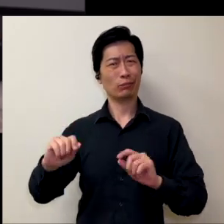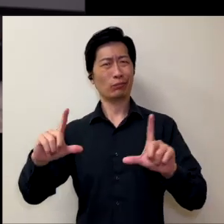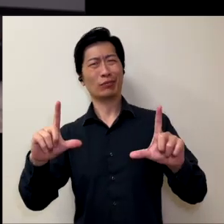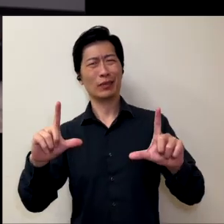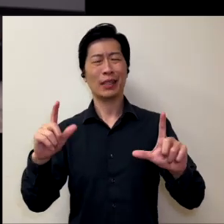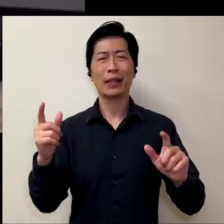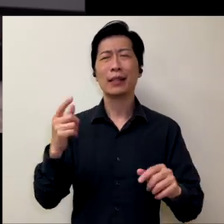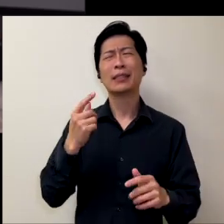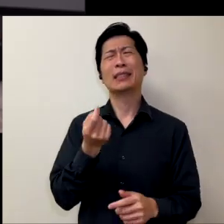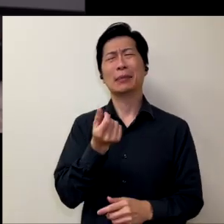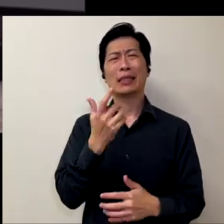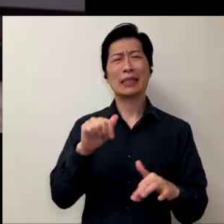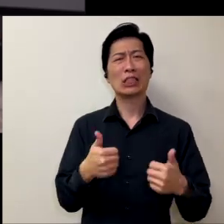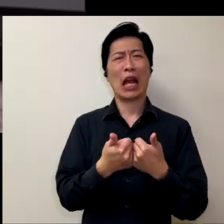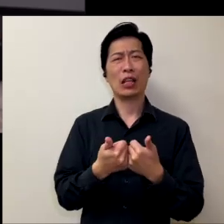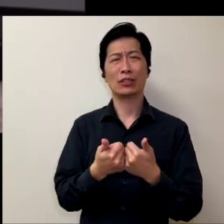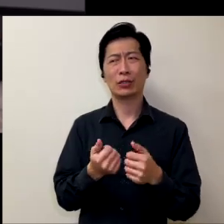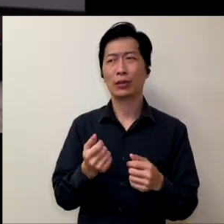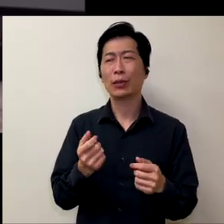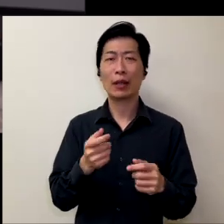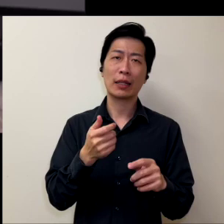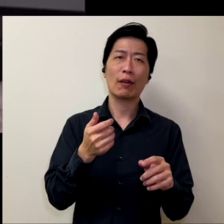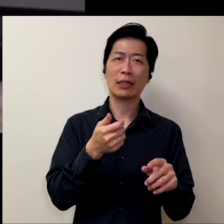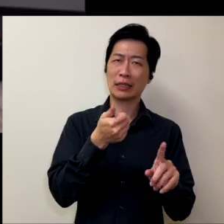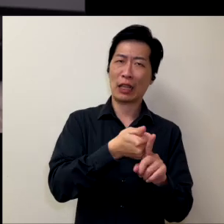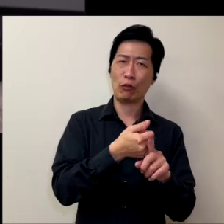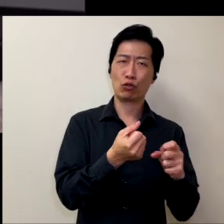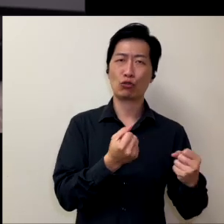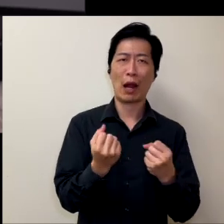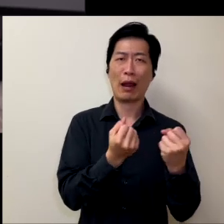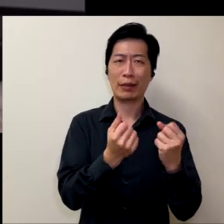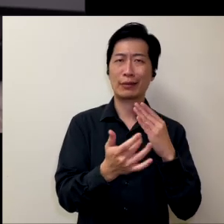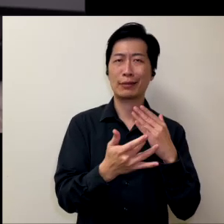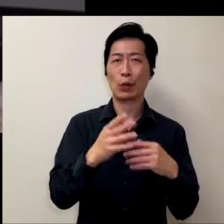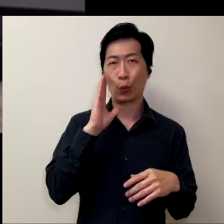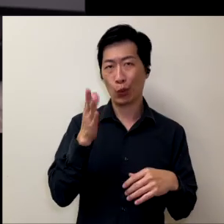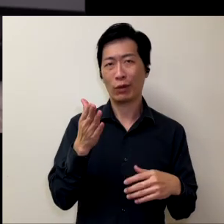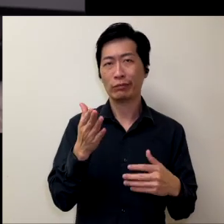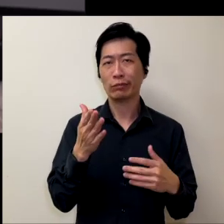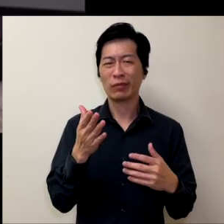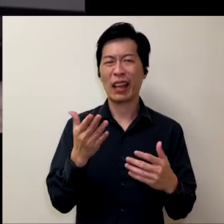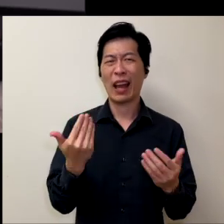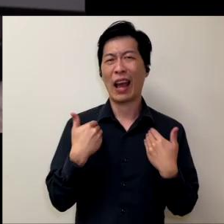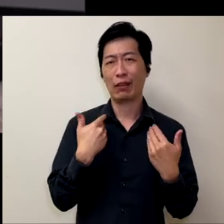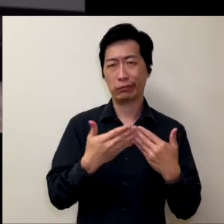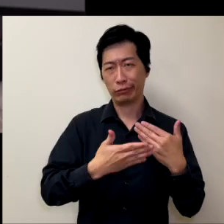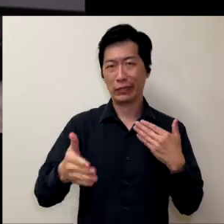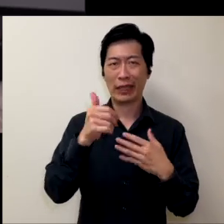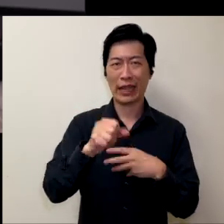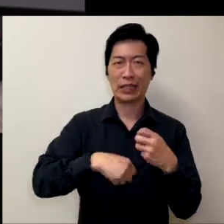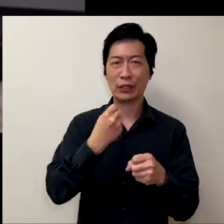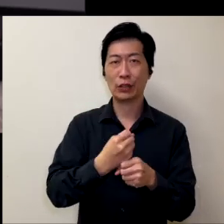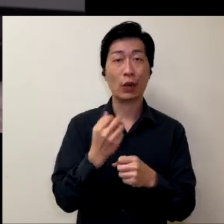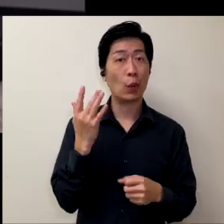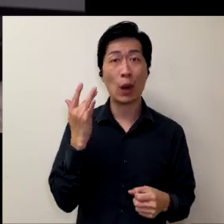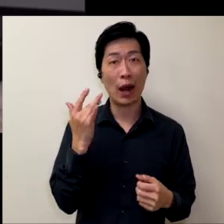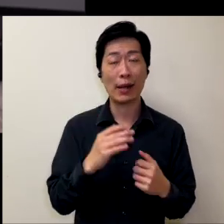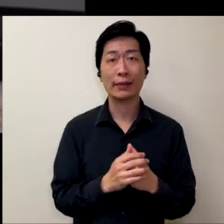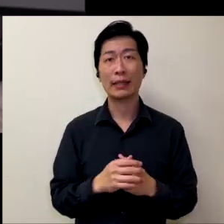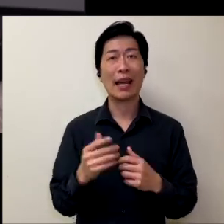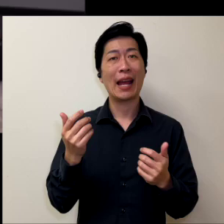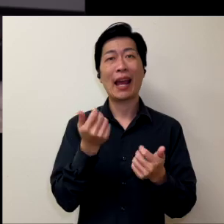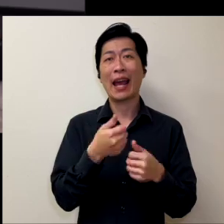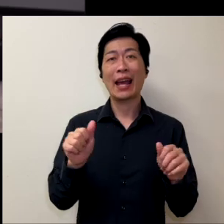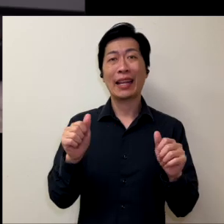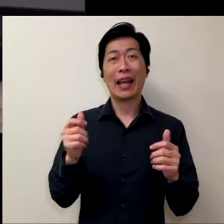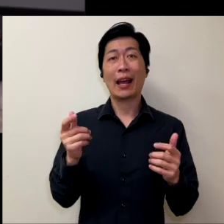Washington Post, I think highlights some of the challenges that self-driving technology is going to have in the next decade,